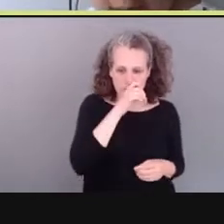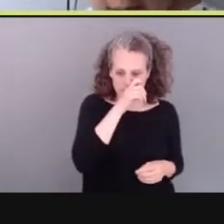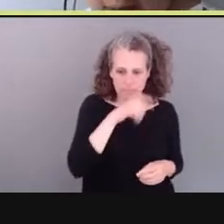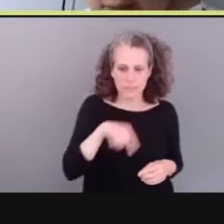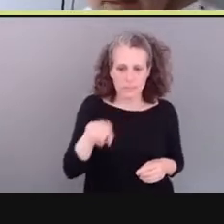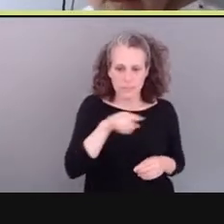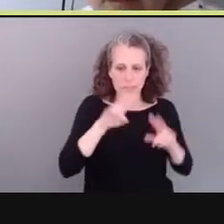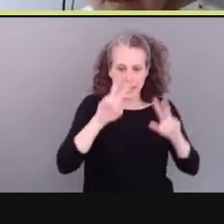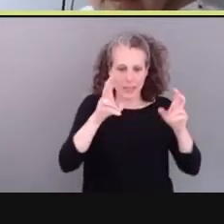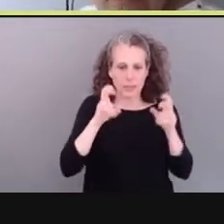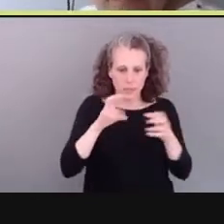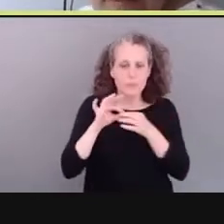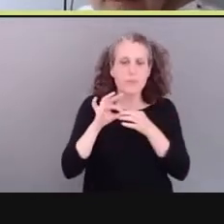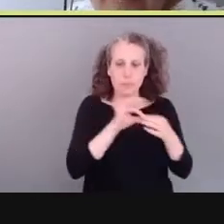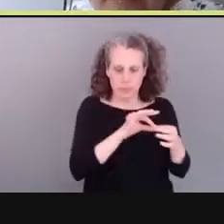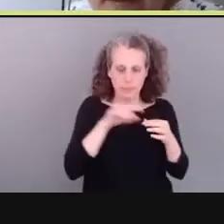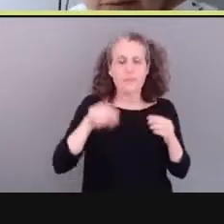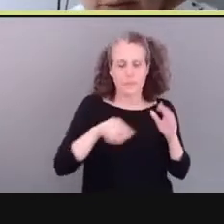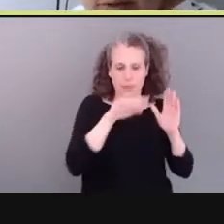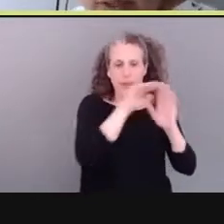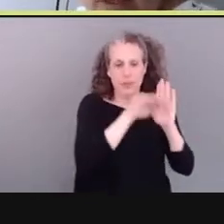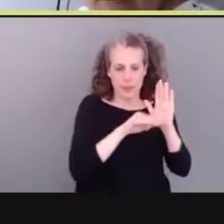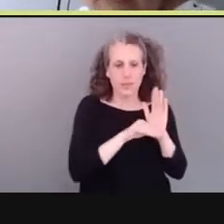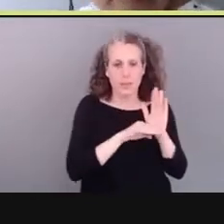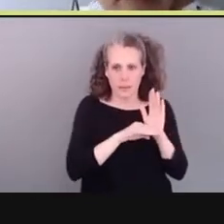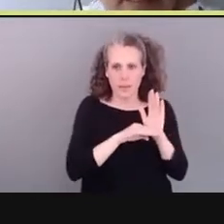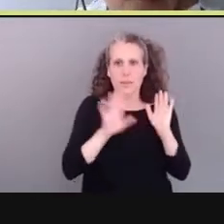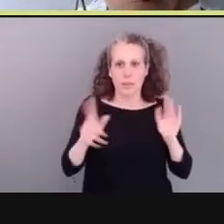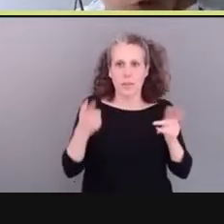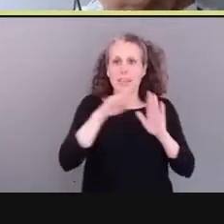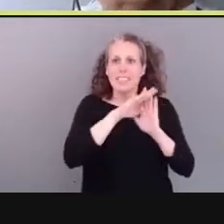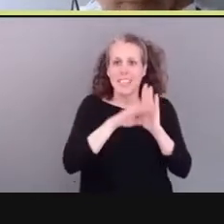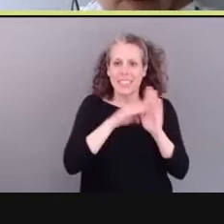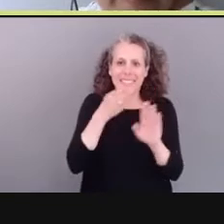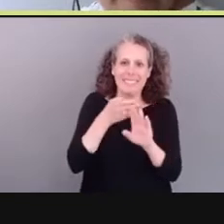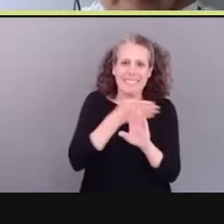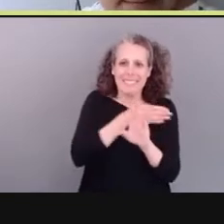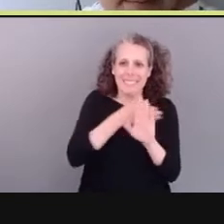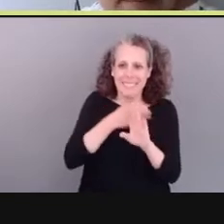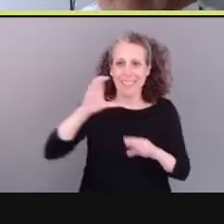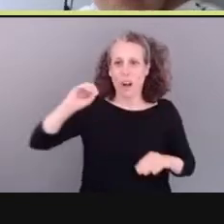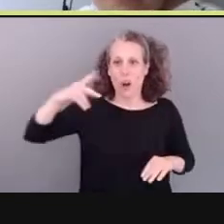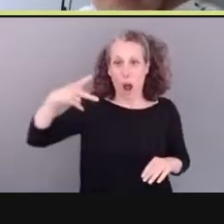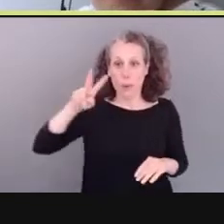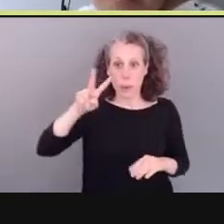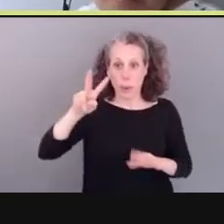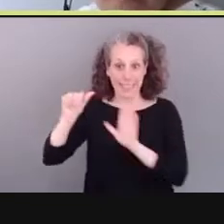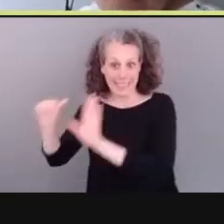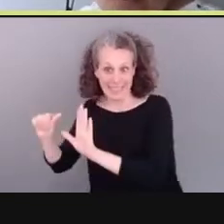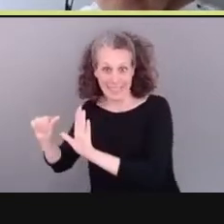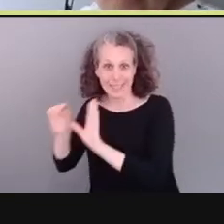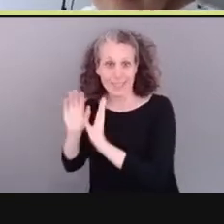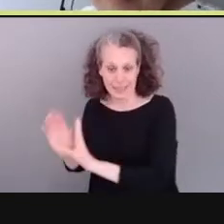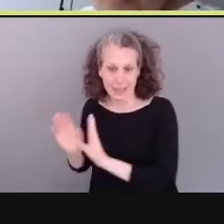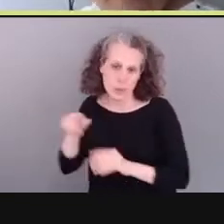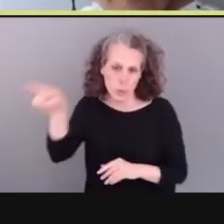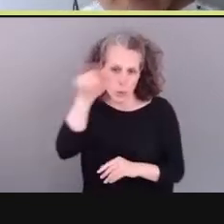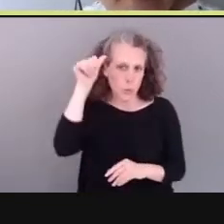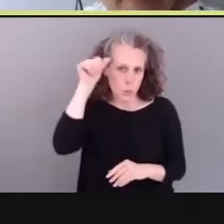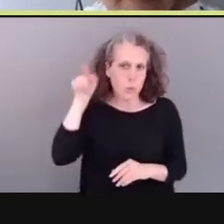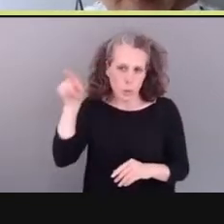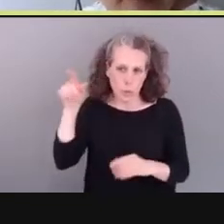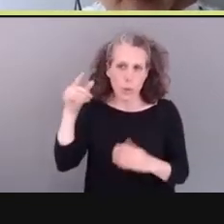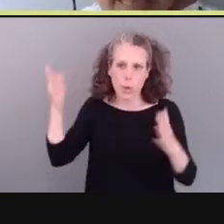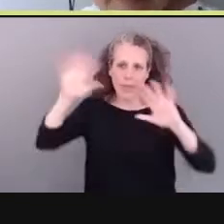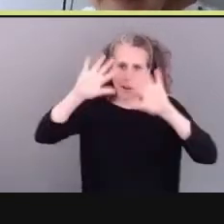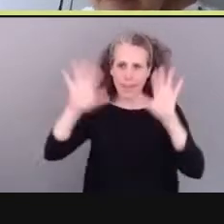on the agenda, as well as on the agenda of leading up to COP26. As you know, the climate conference